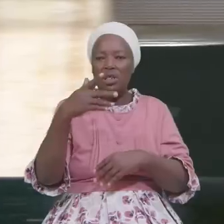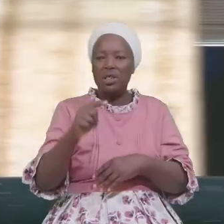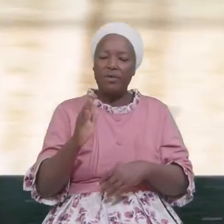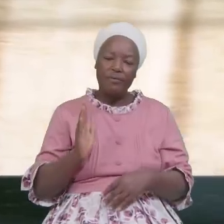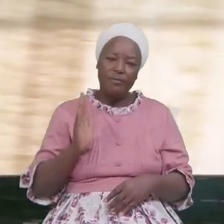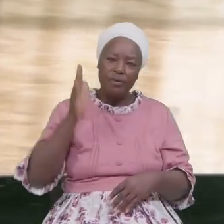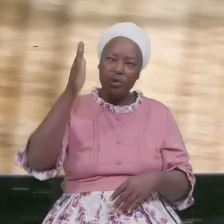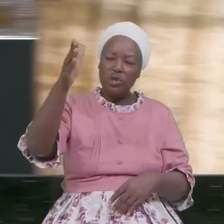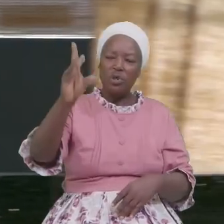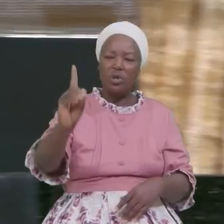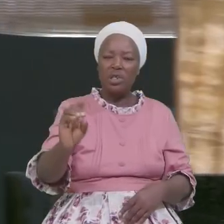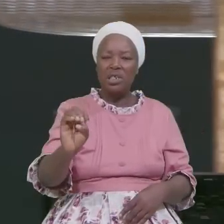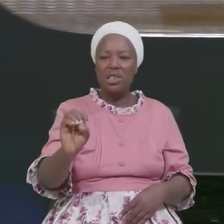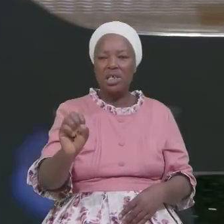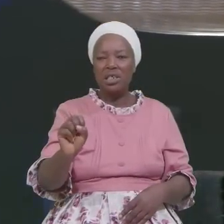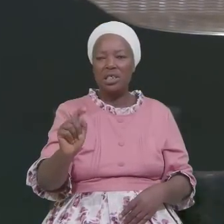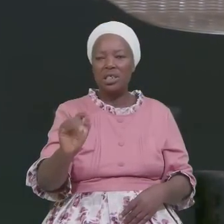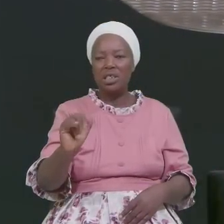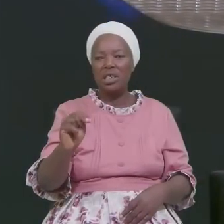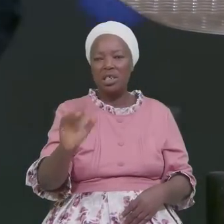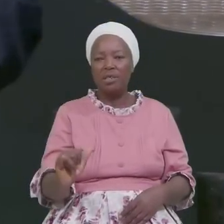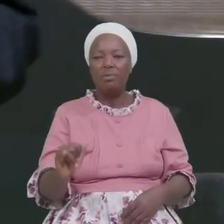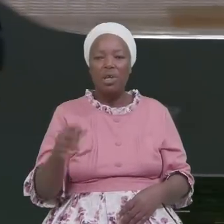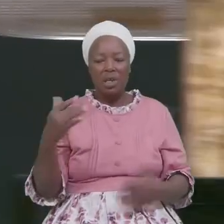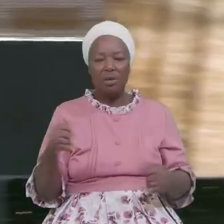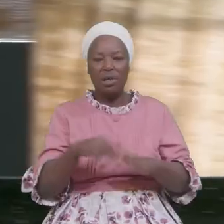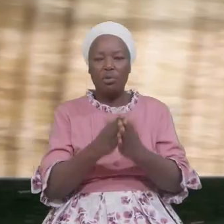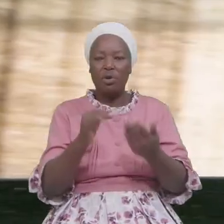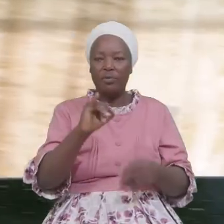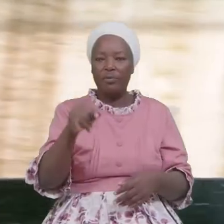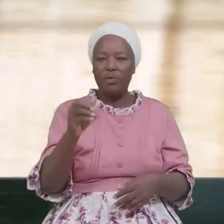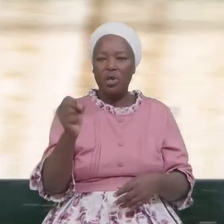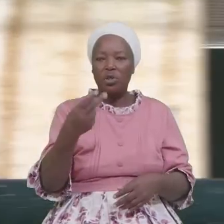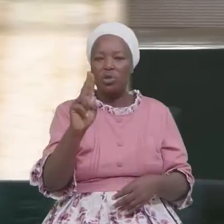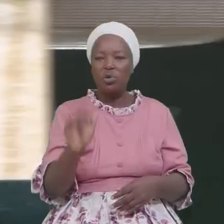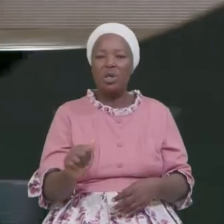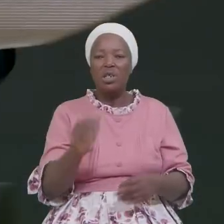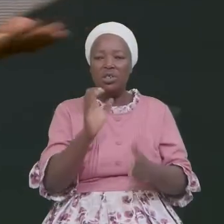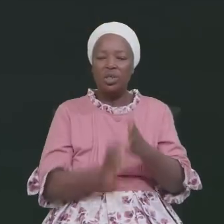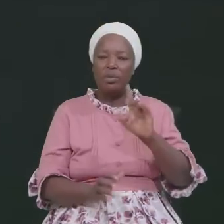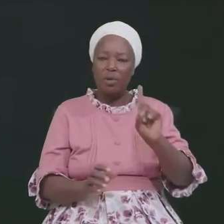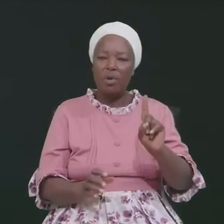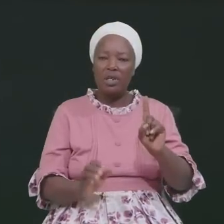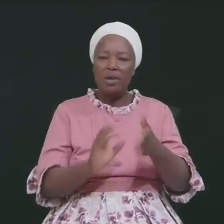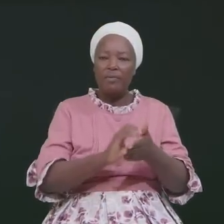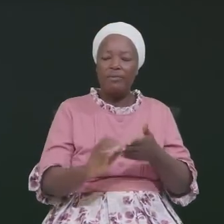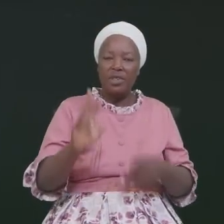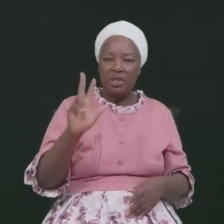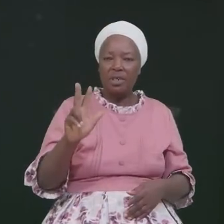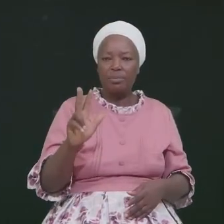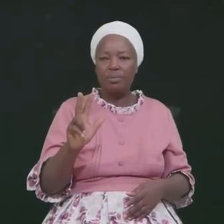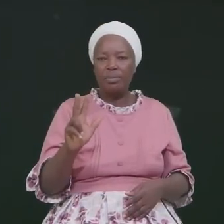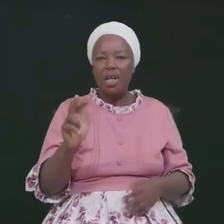future destiny. We're looking at Joshua chapter 1, and I'm reading from verse 3.